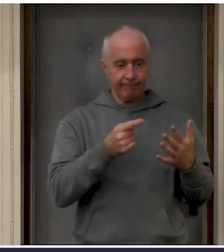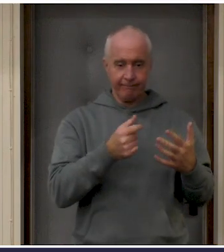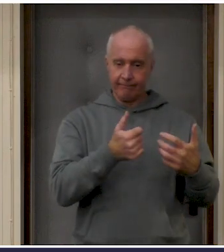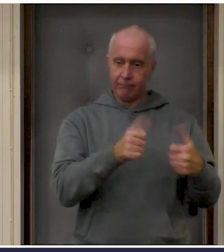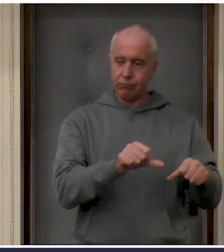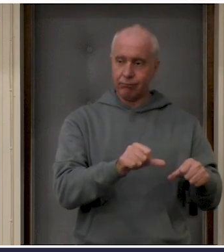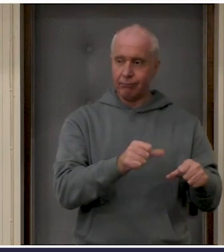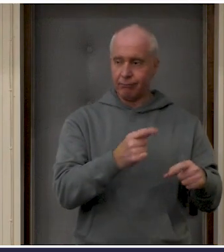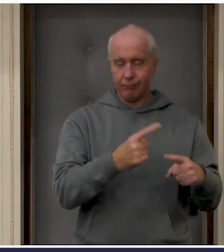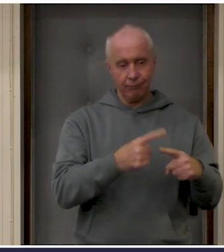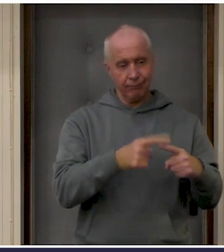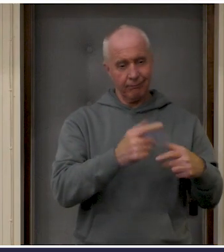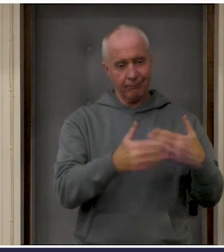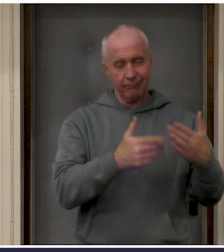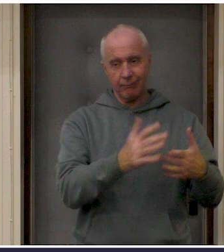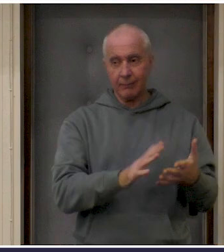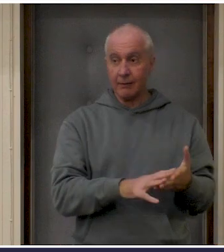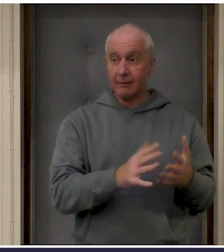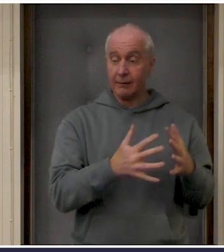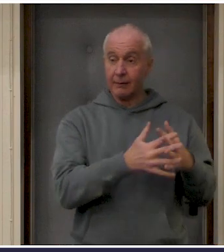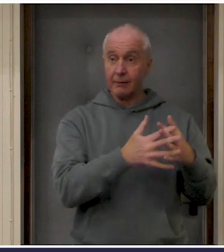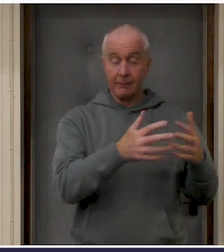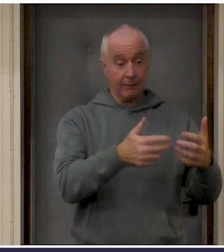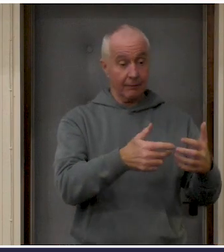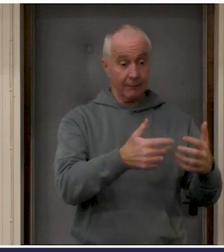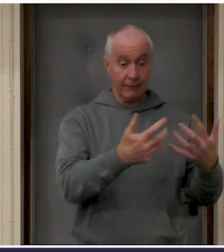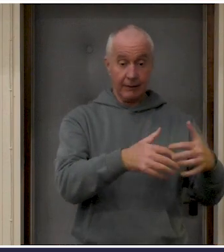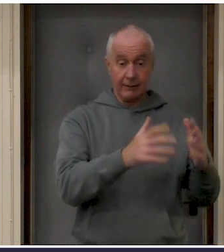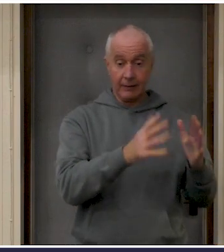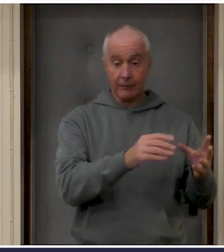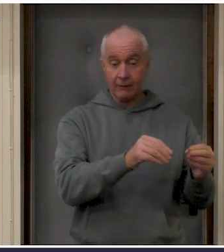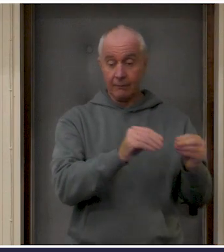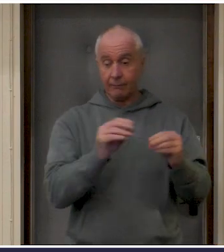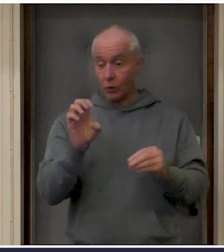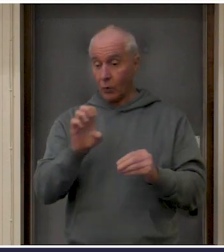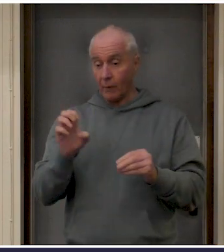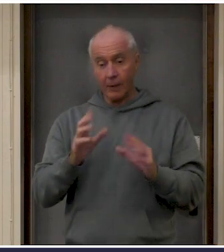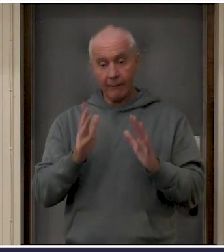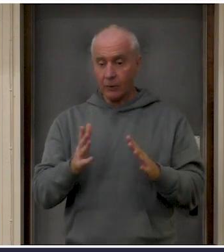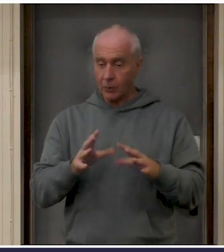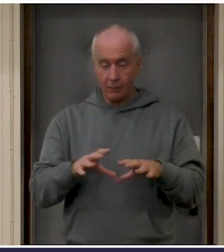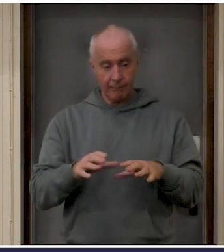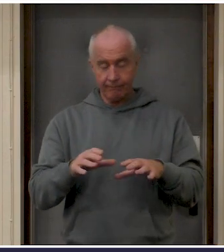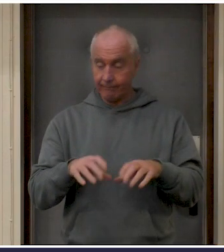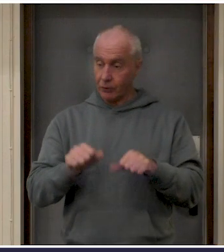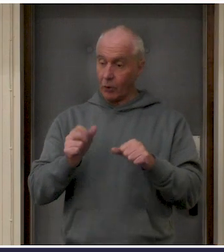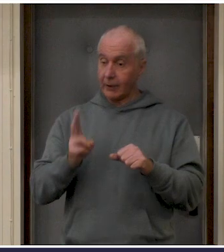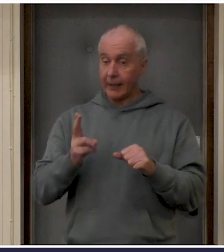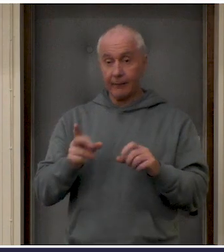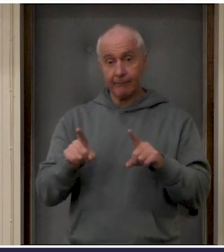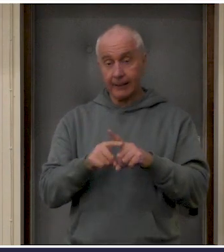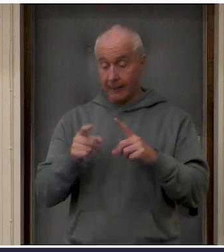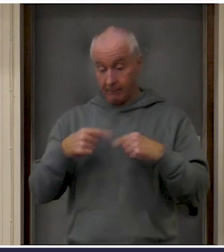even so, even if all those US technologies want to come and deploy in Europe, they face the same challenge. And the supply